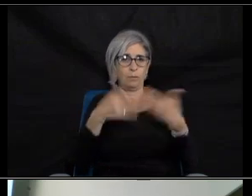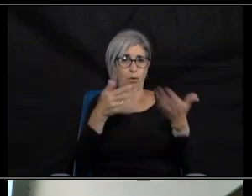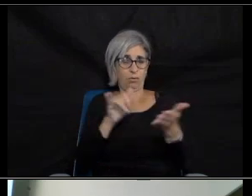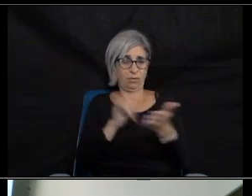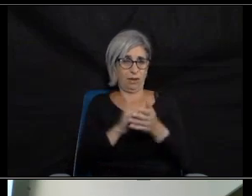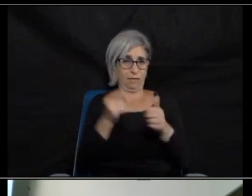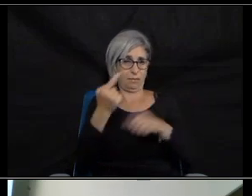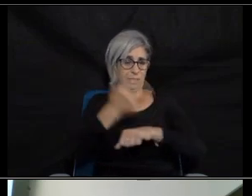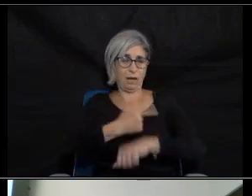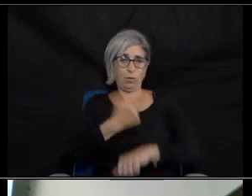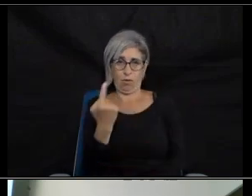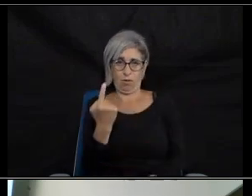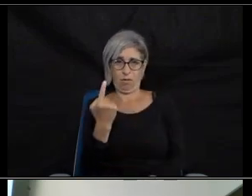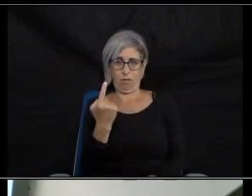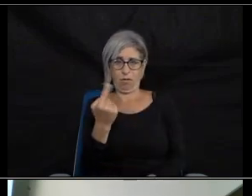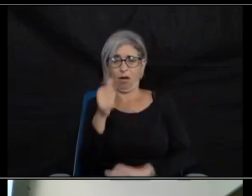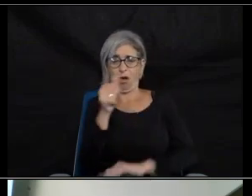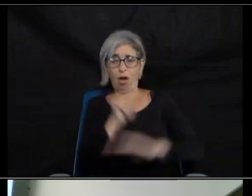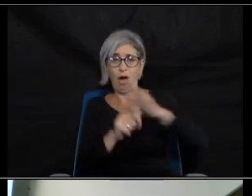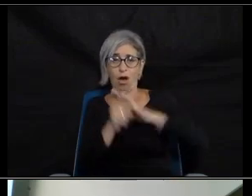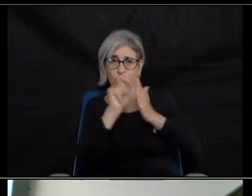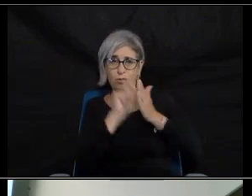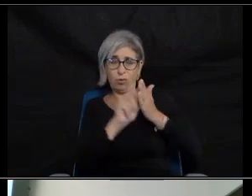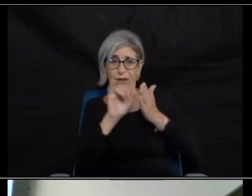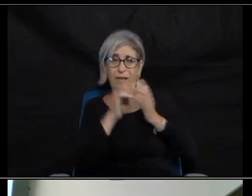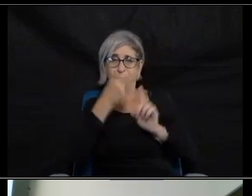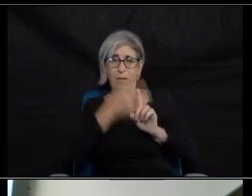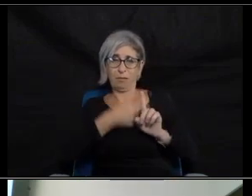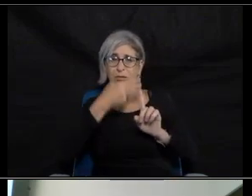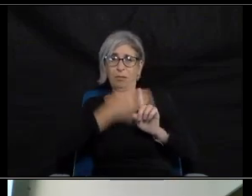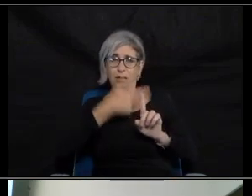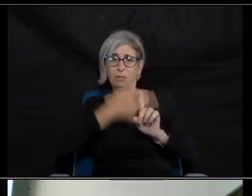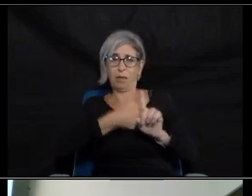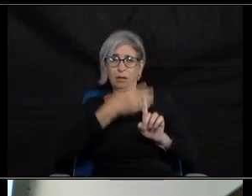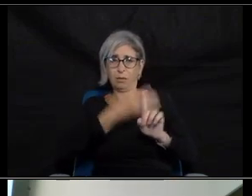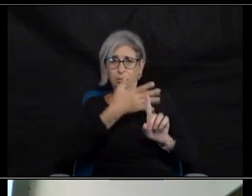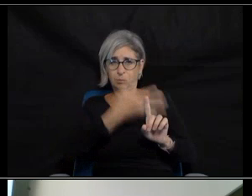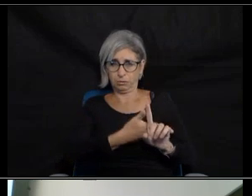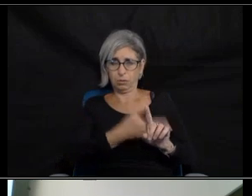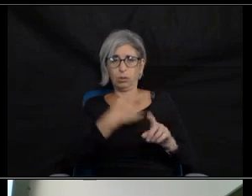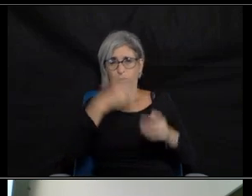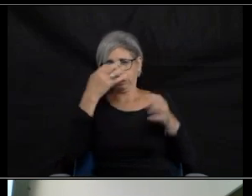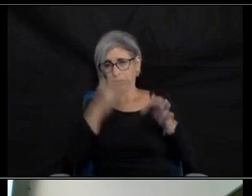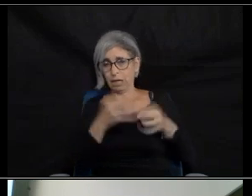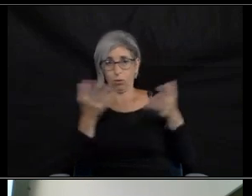After underwriting that for several months, it was decided that